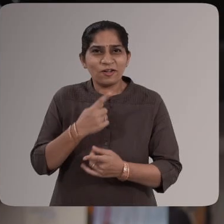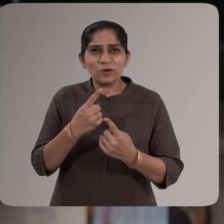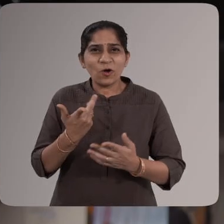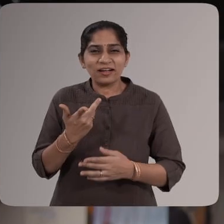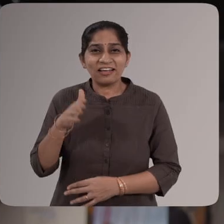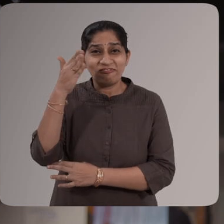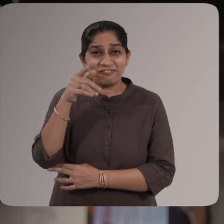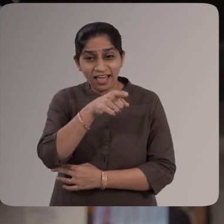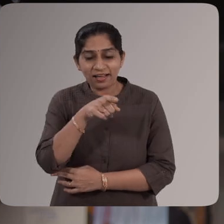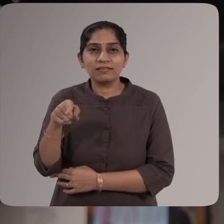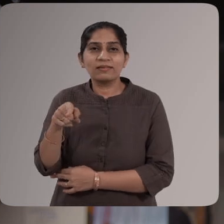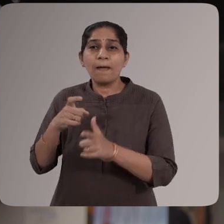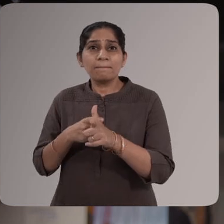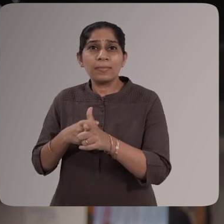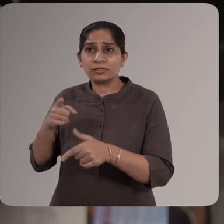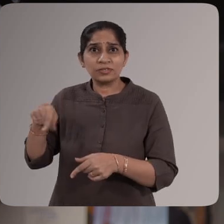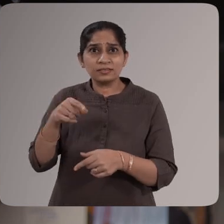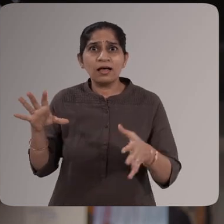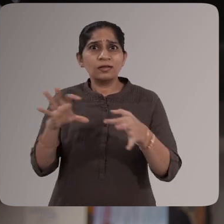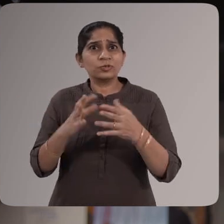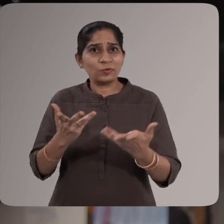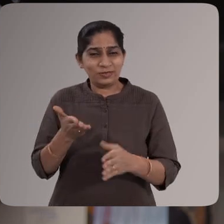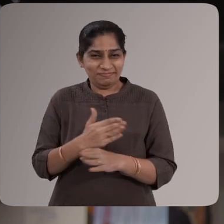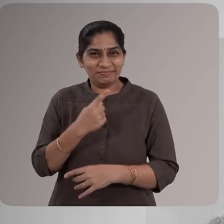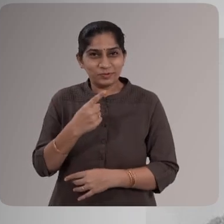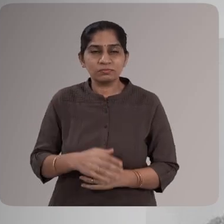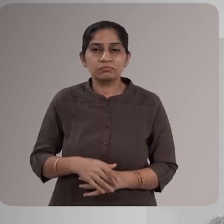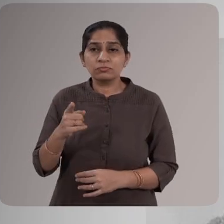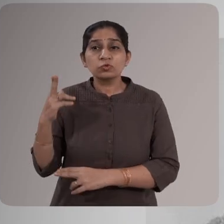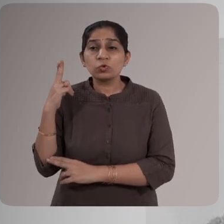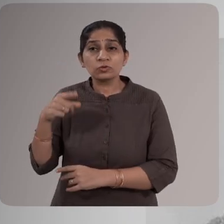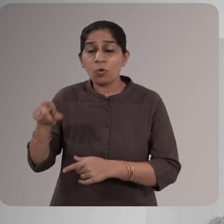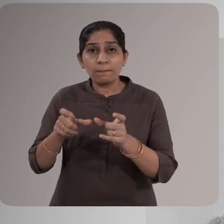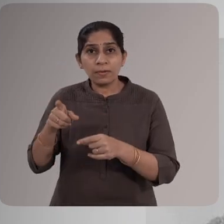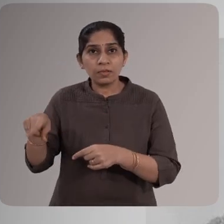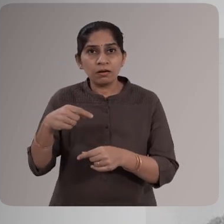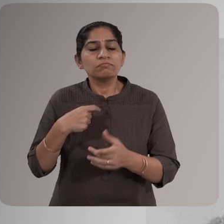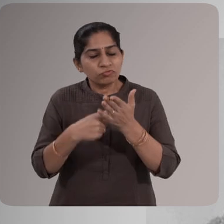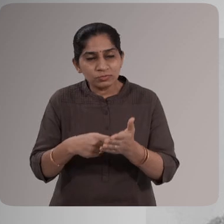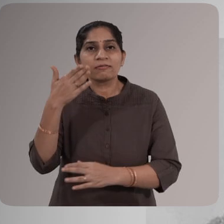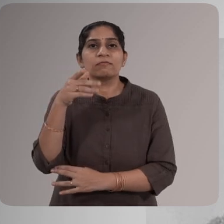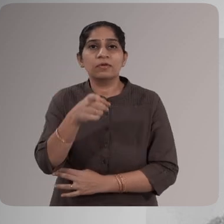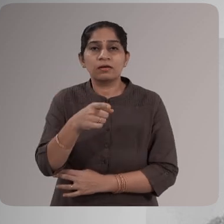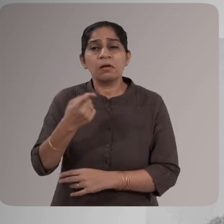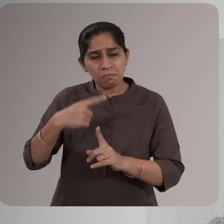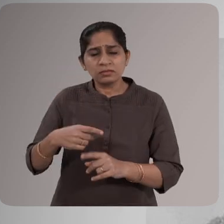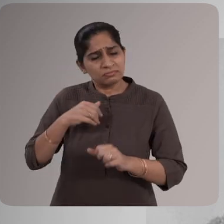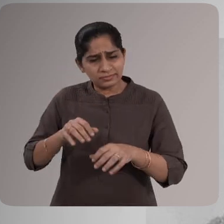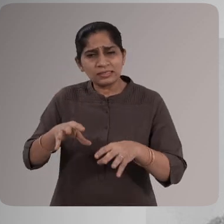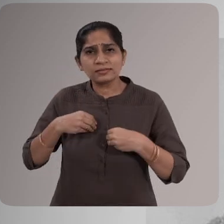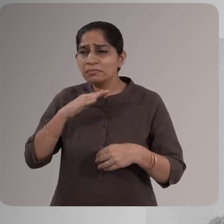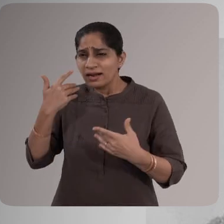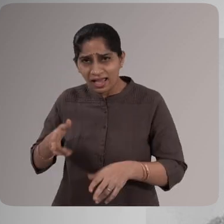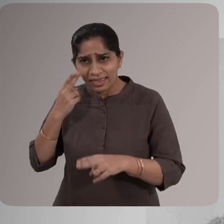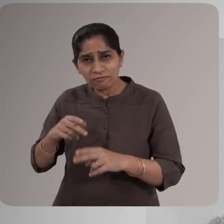The previously mentioned close association between flags and the military meant soldiers pledging allegiance to and effectively offering to